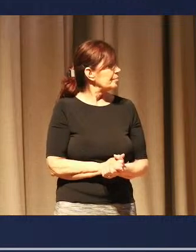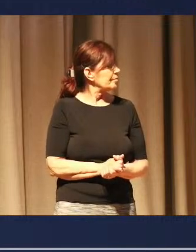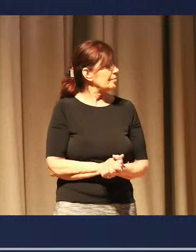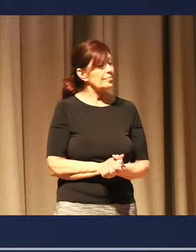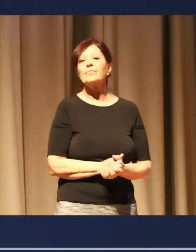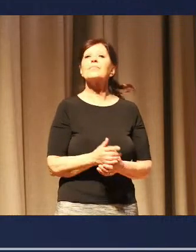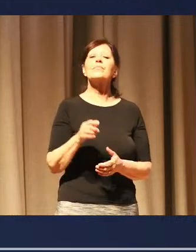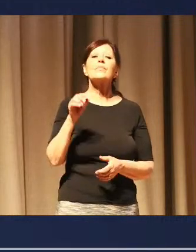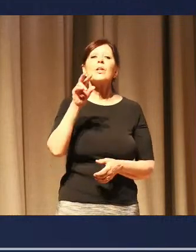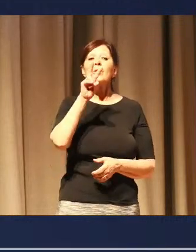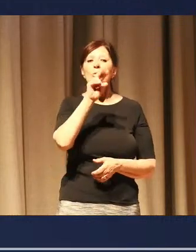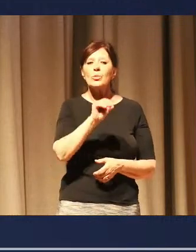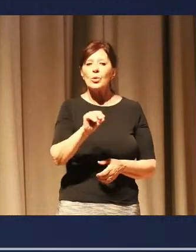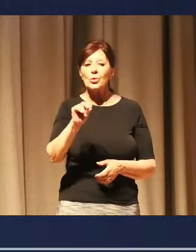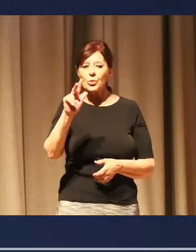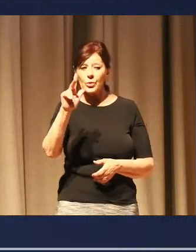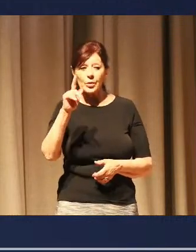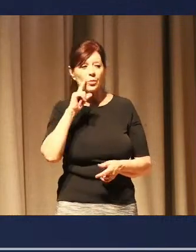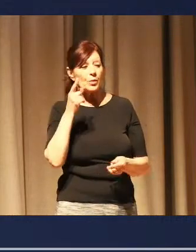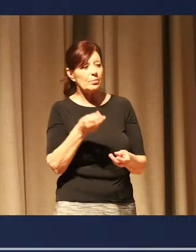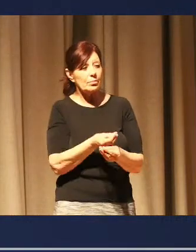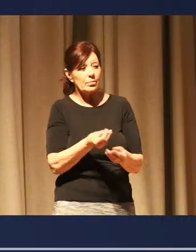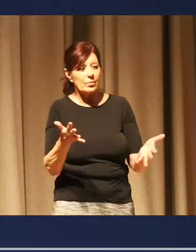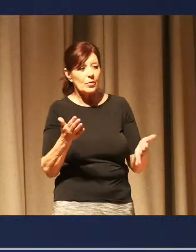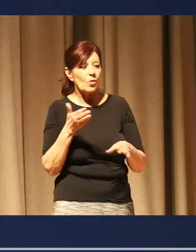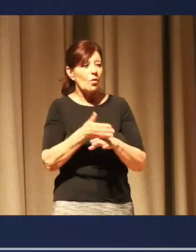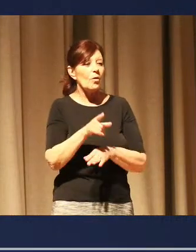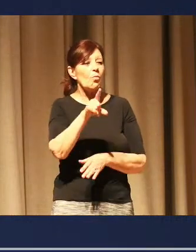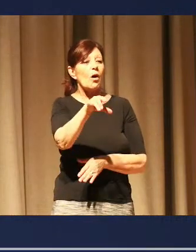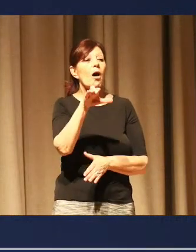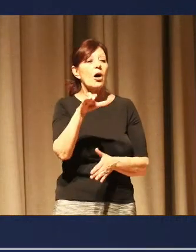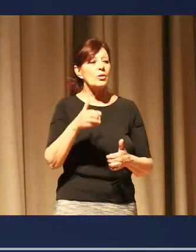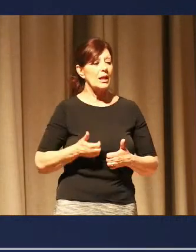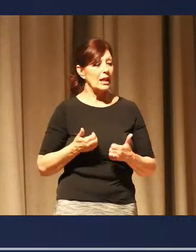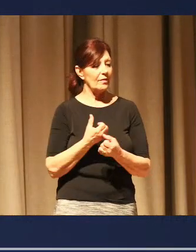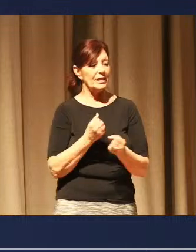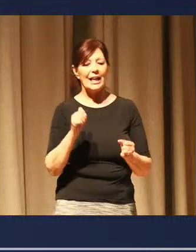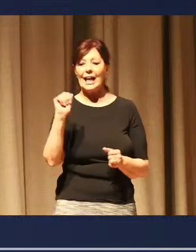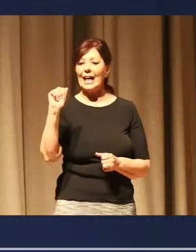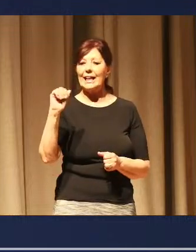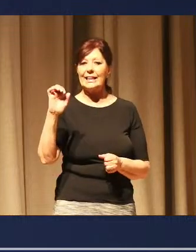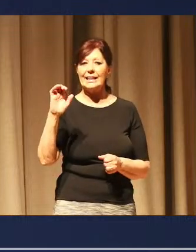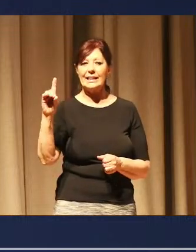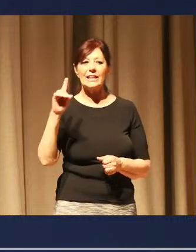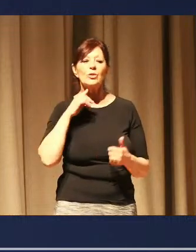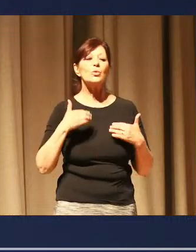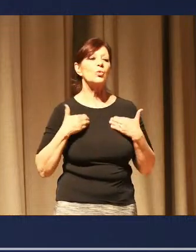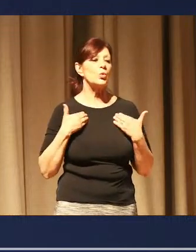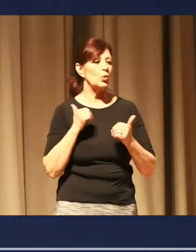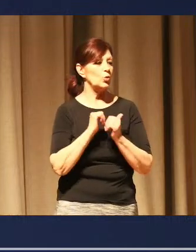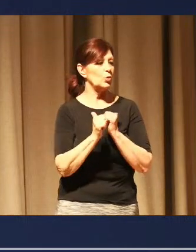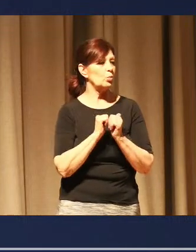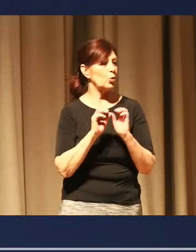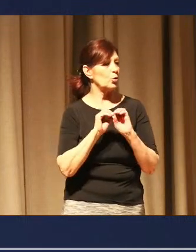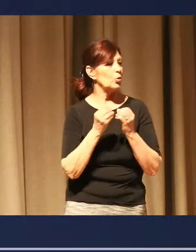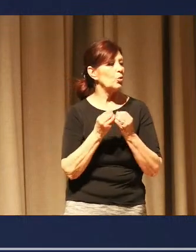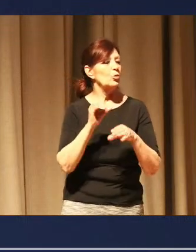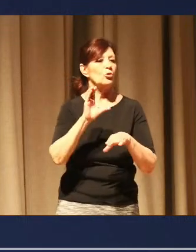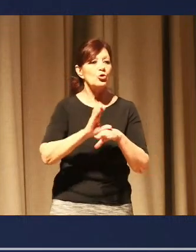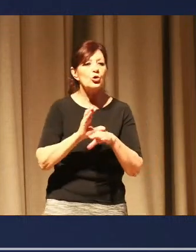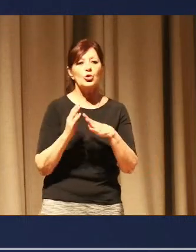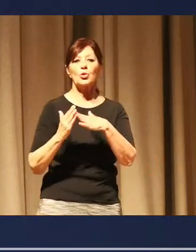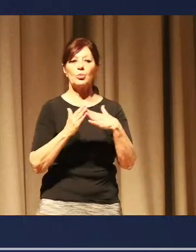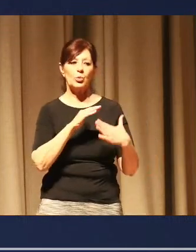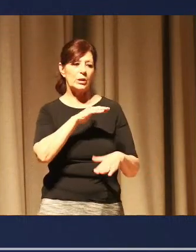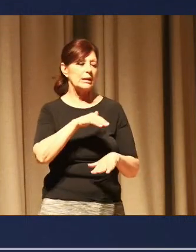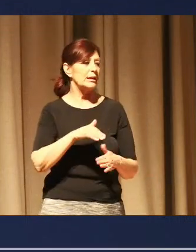In 2023, we distributed over 100 life-saving AEDs to youth sports organizations, churches, community